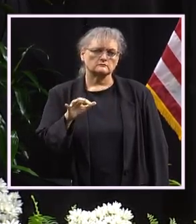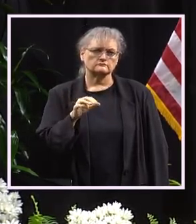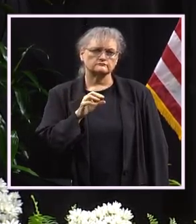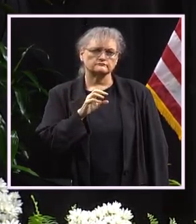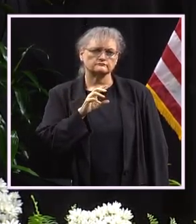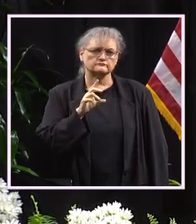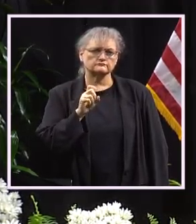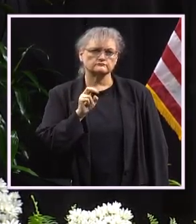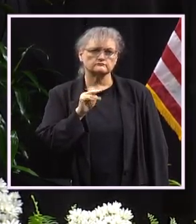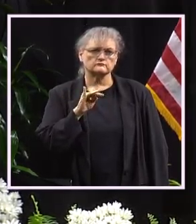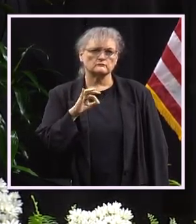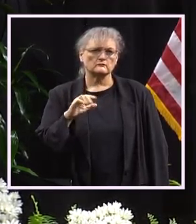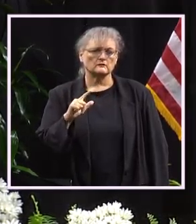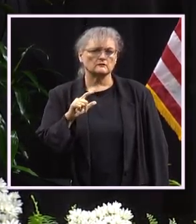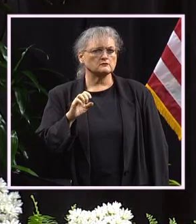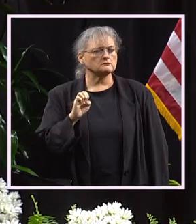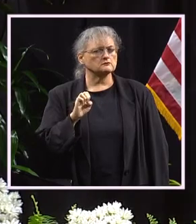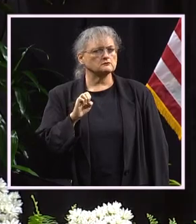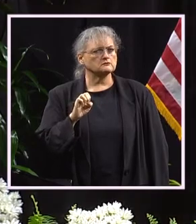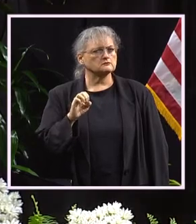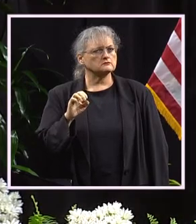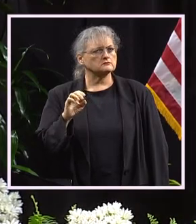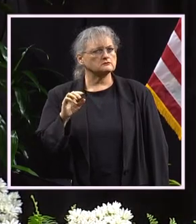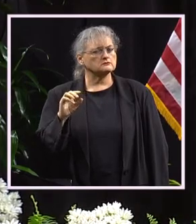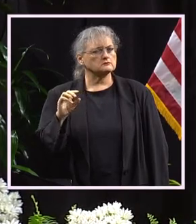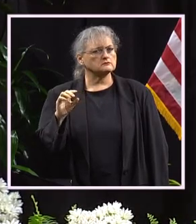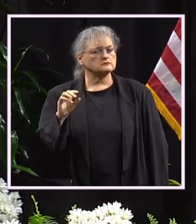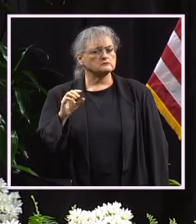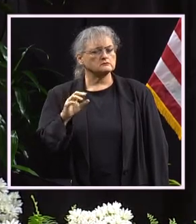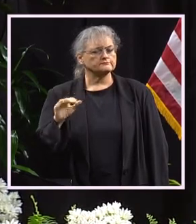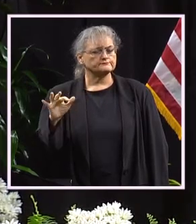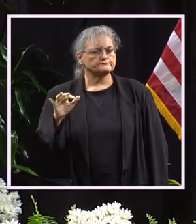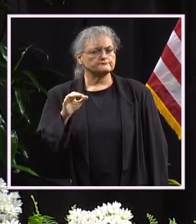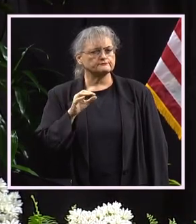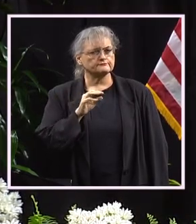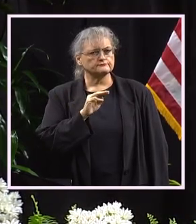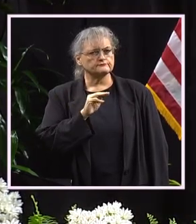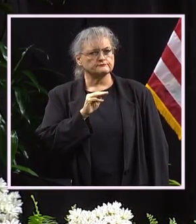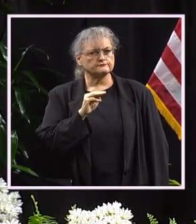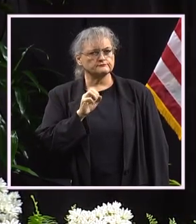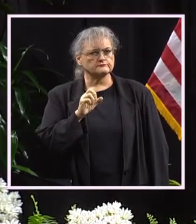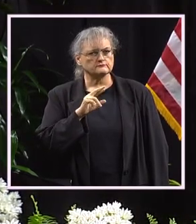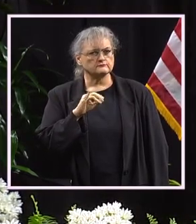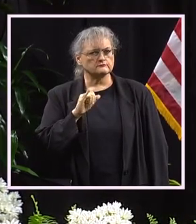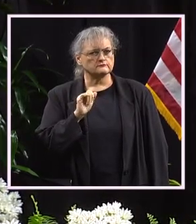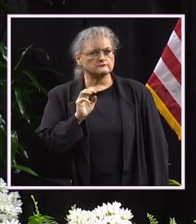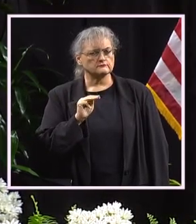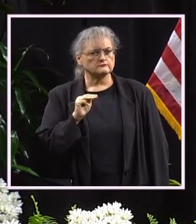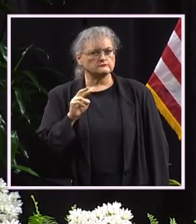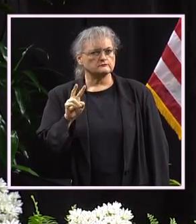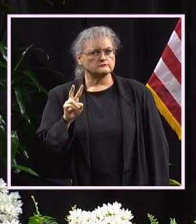Danielle Bidauri Urri. Miriam Herrera Valtez.